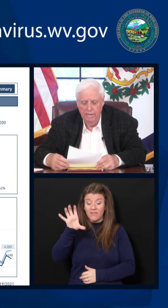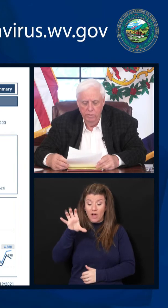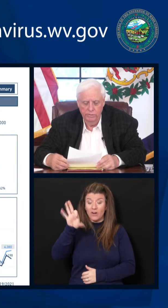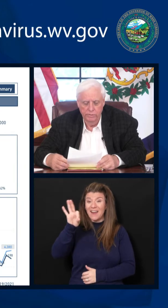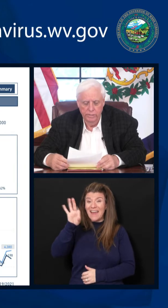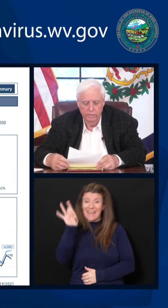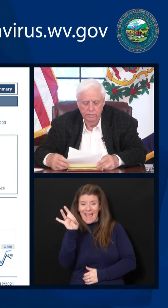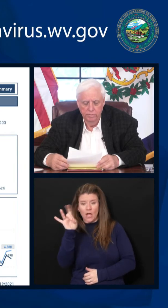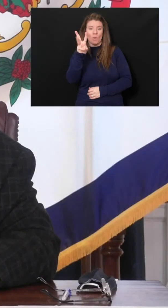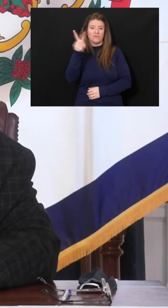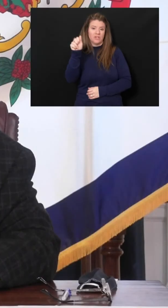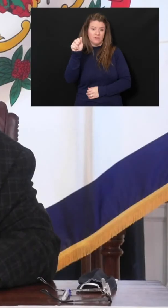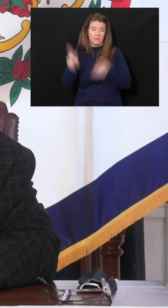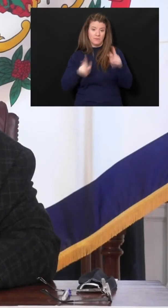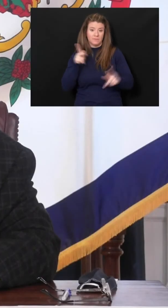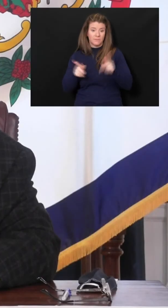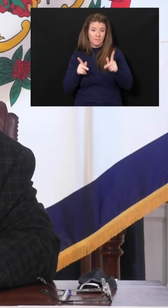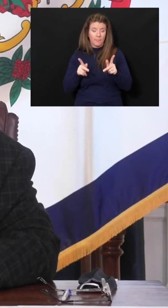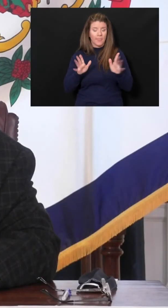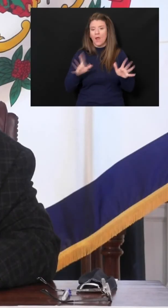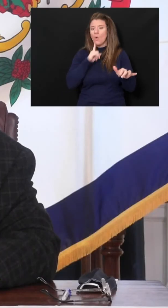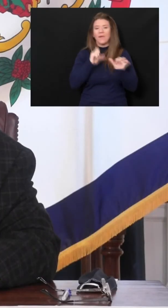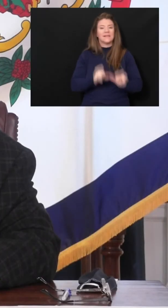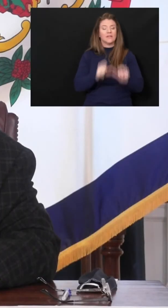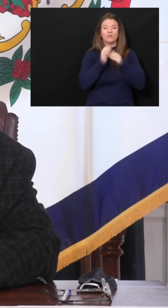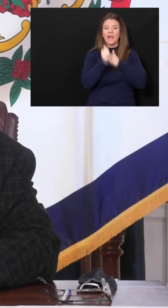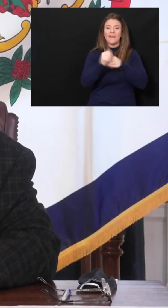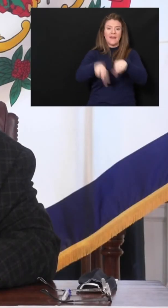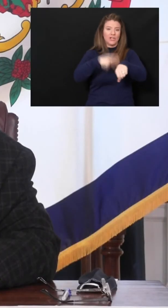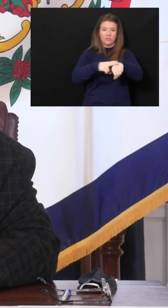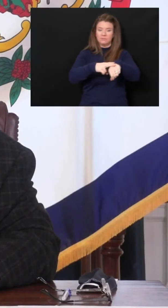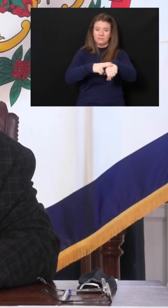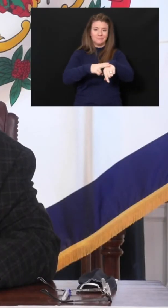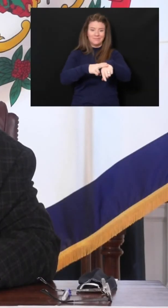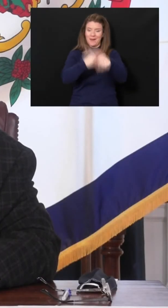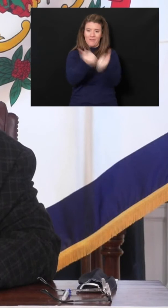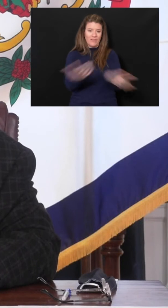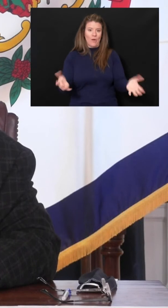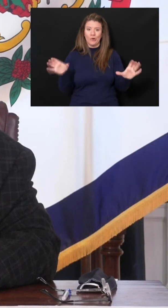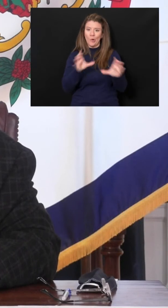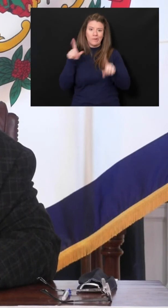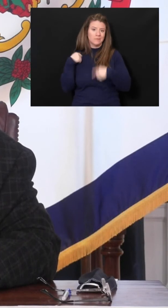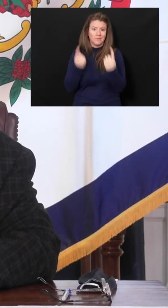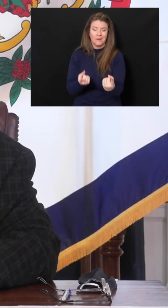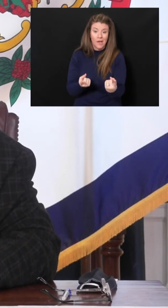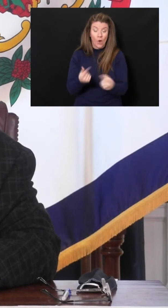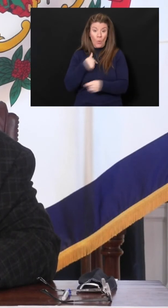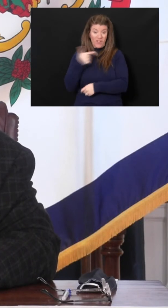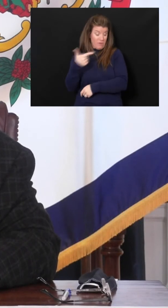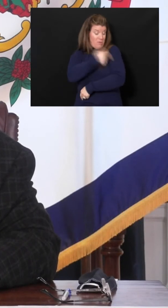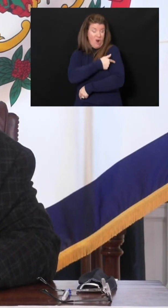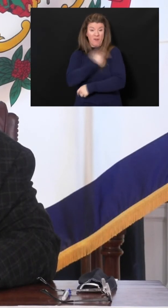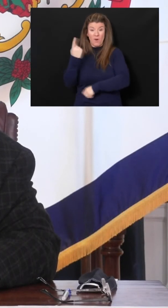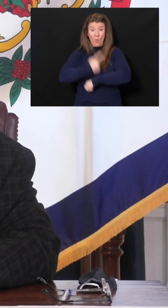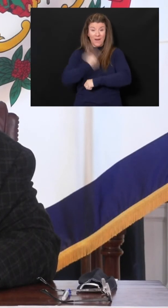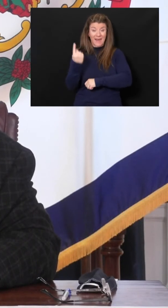154,798 West Virginians. We continue to lead the nation in every way. We've put in arms in the last 24